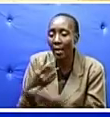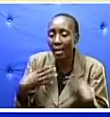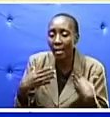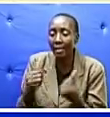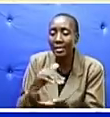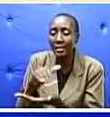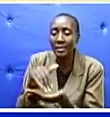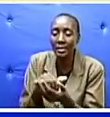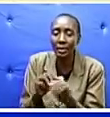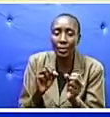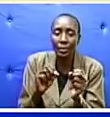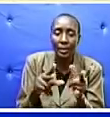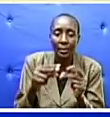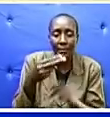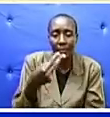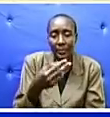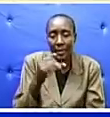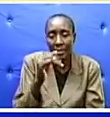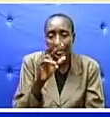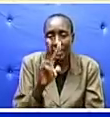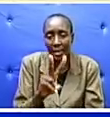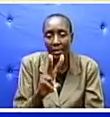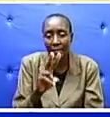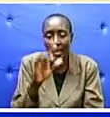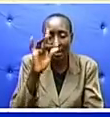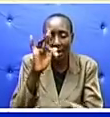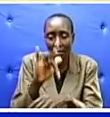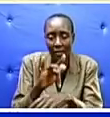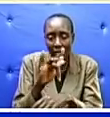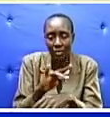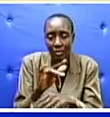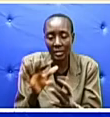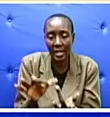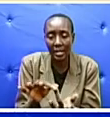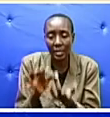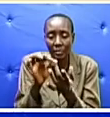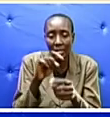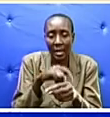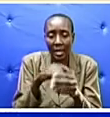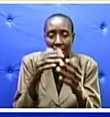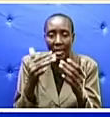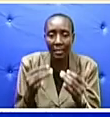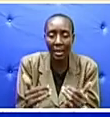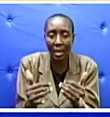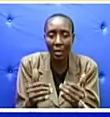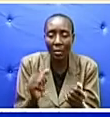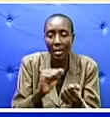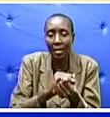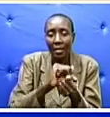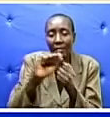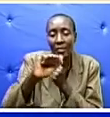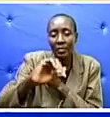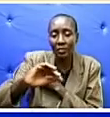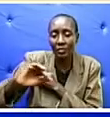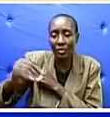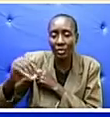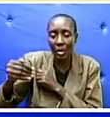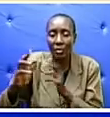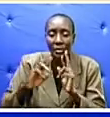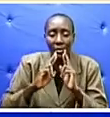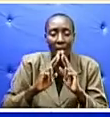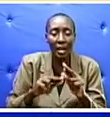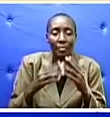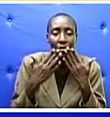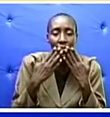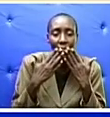And HIV infections, especially now in the 15 counties that were reported to have